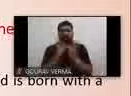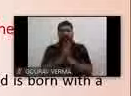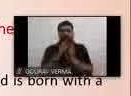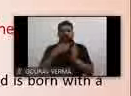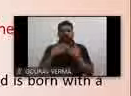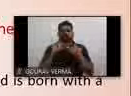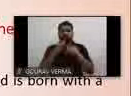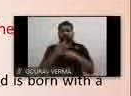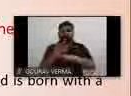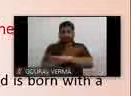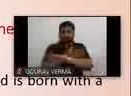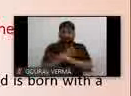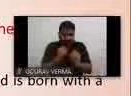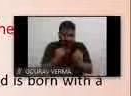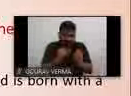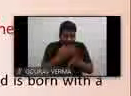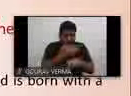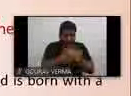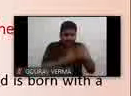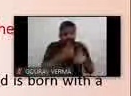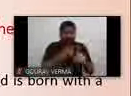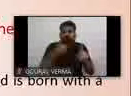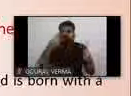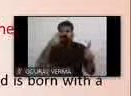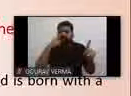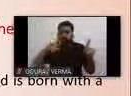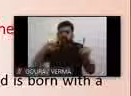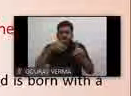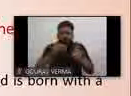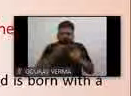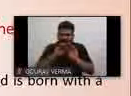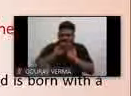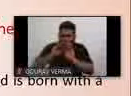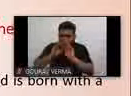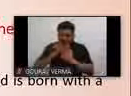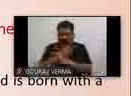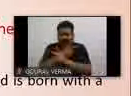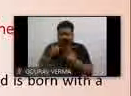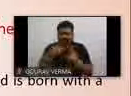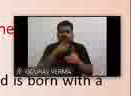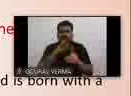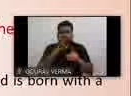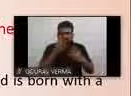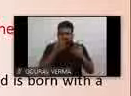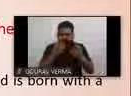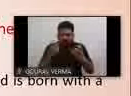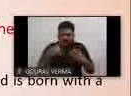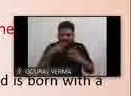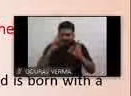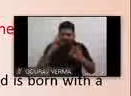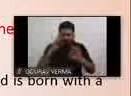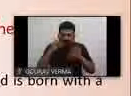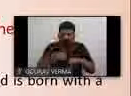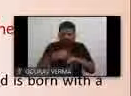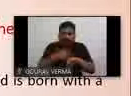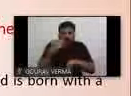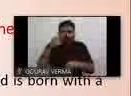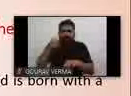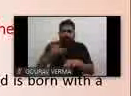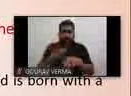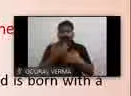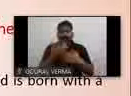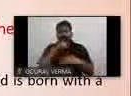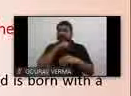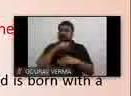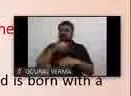early is that the family gets the support and guidance when they really need it most. 15 saal ka